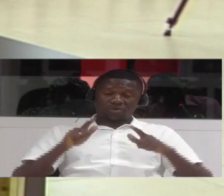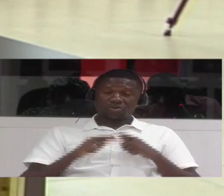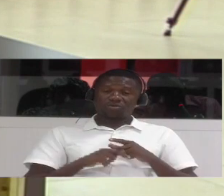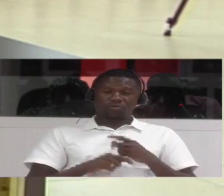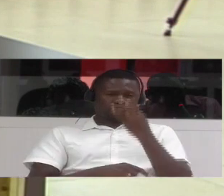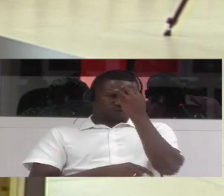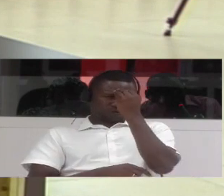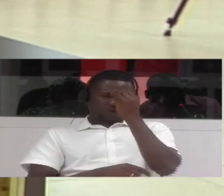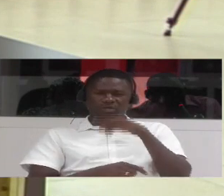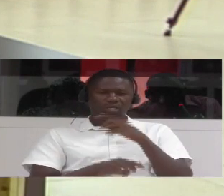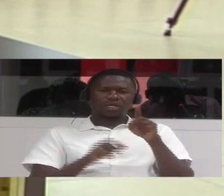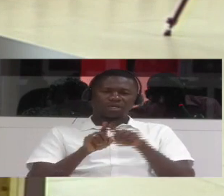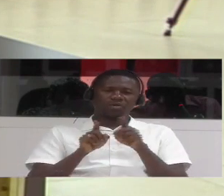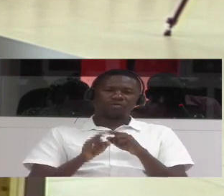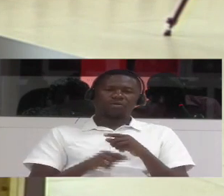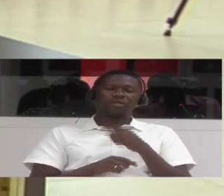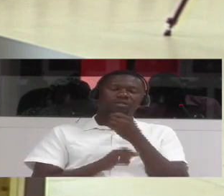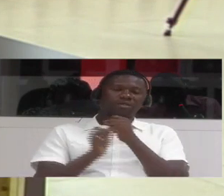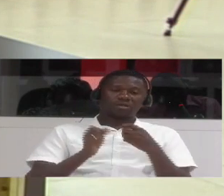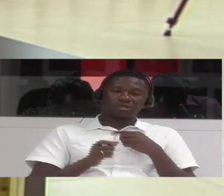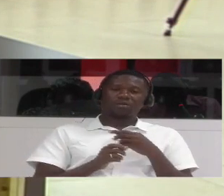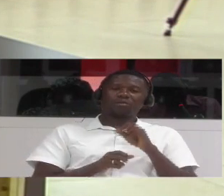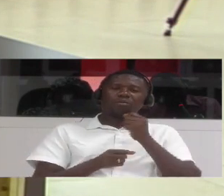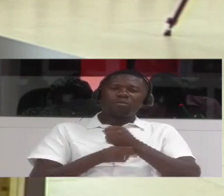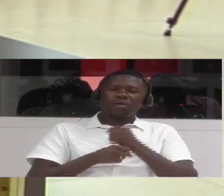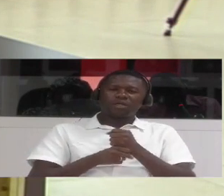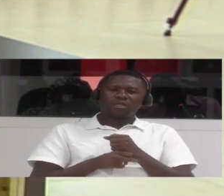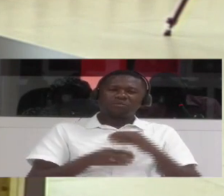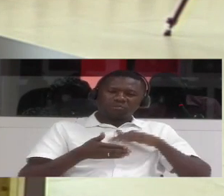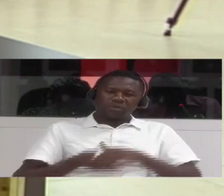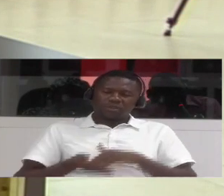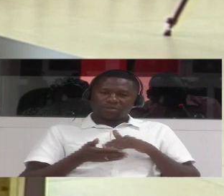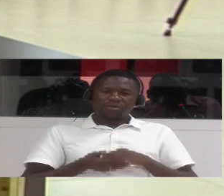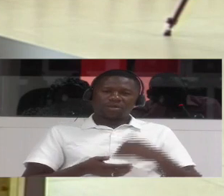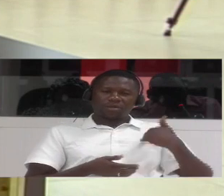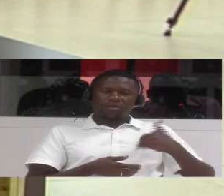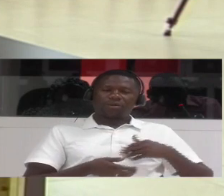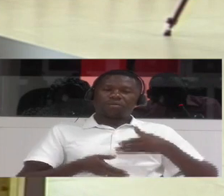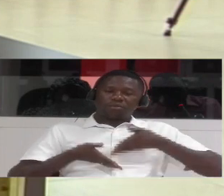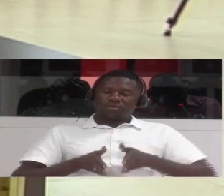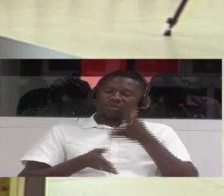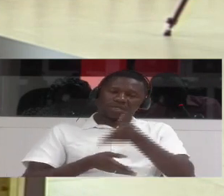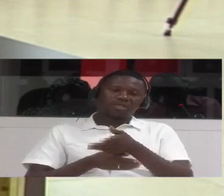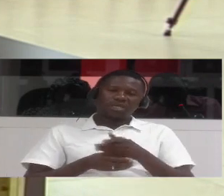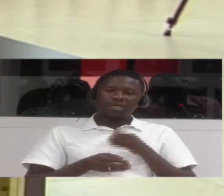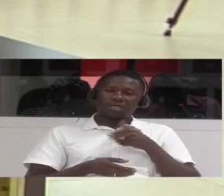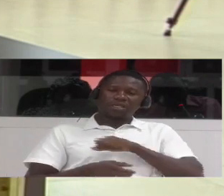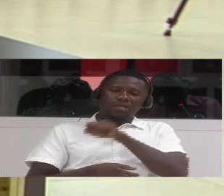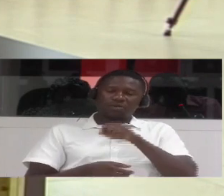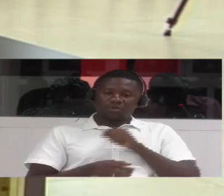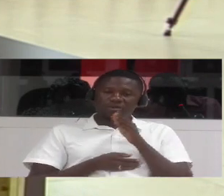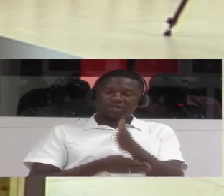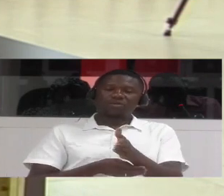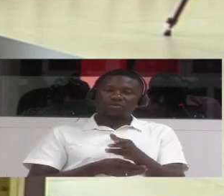system that will place unnecessary burden on citizens to be able to exercise their right to freedom of expression. So they